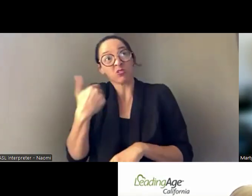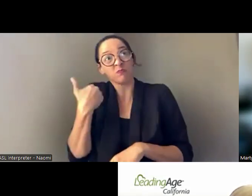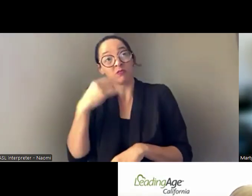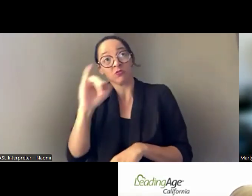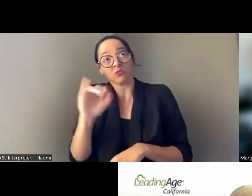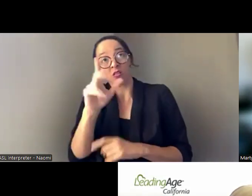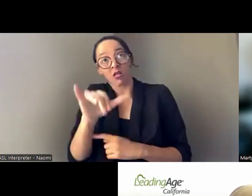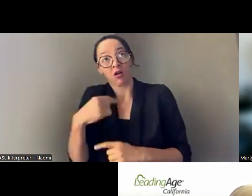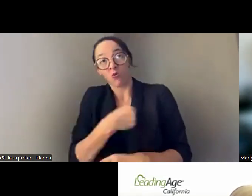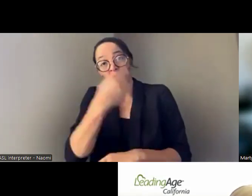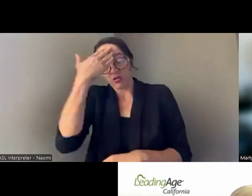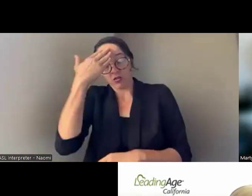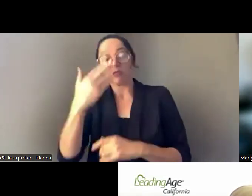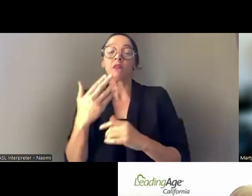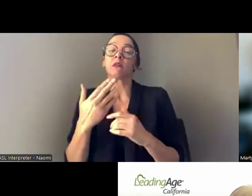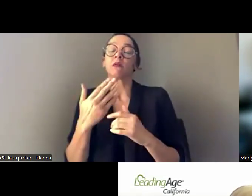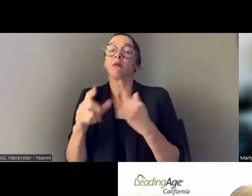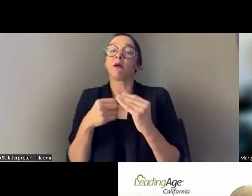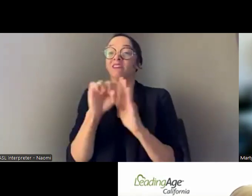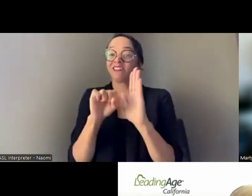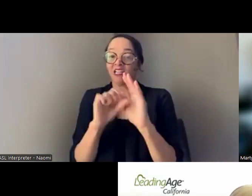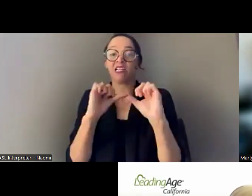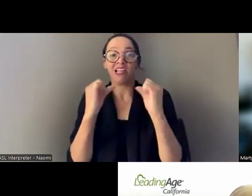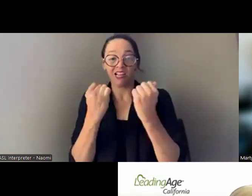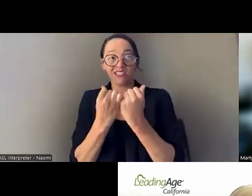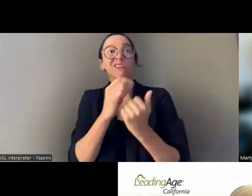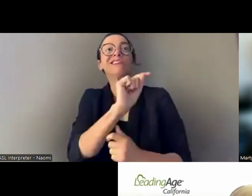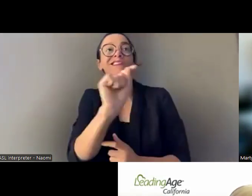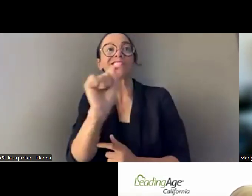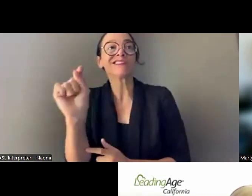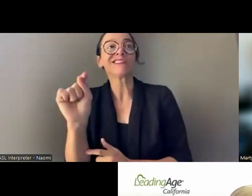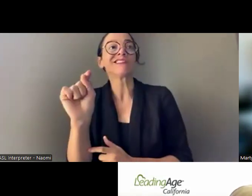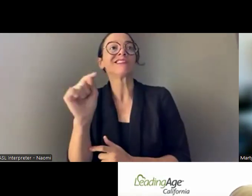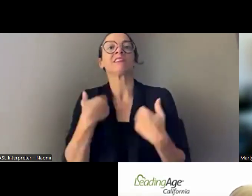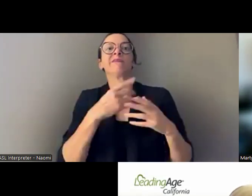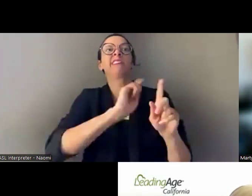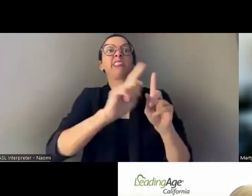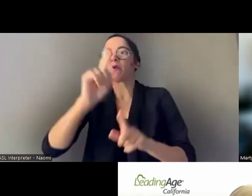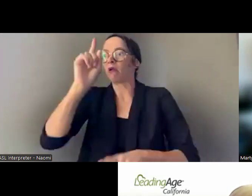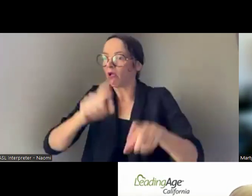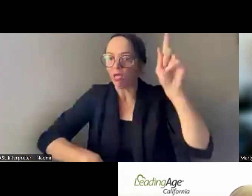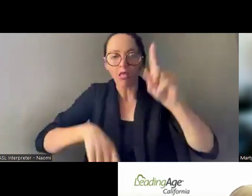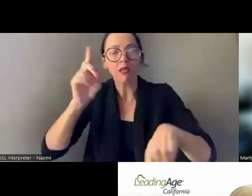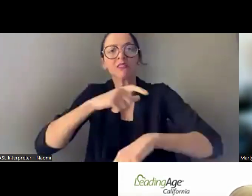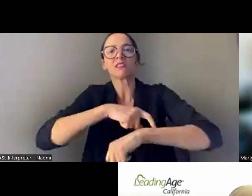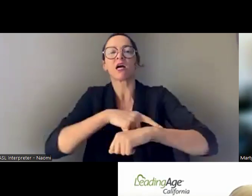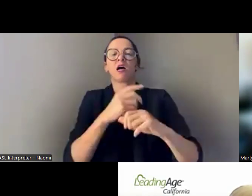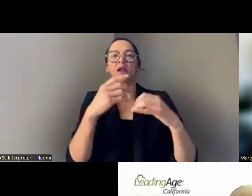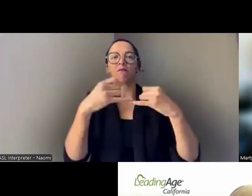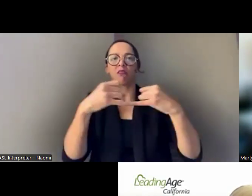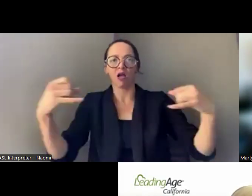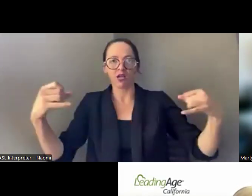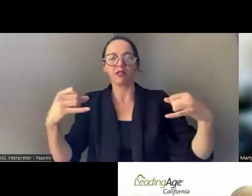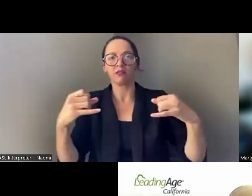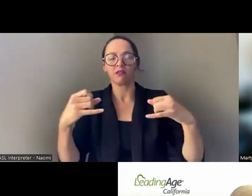with state agencies, things moving at a different time scale than the one that we want as advocates. But they